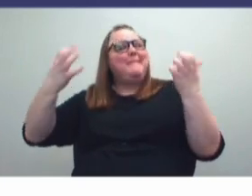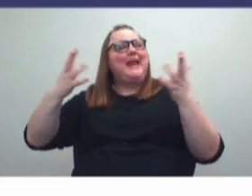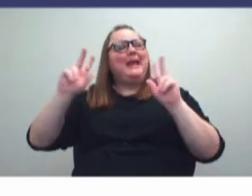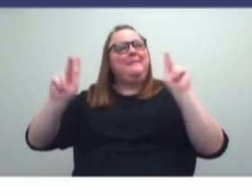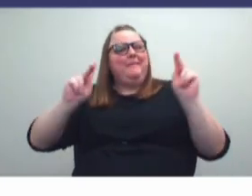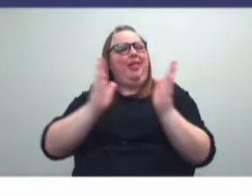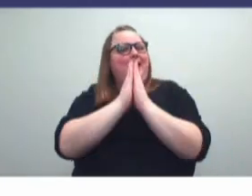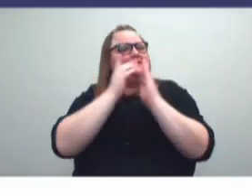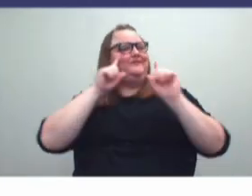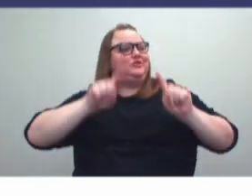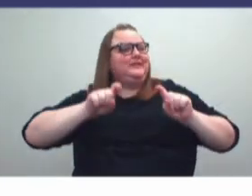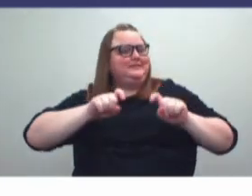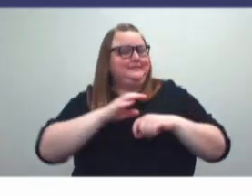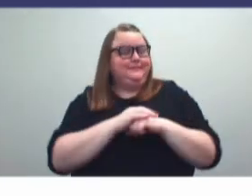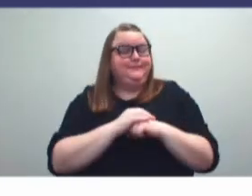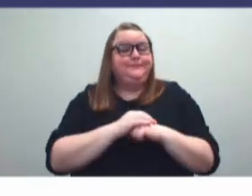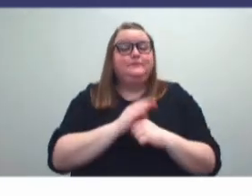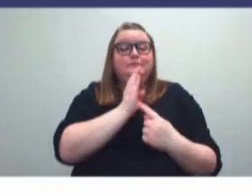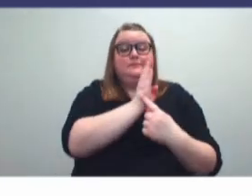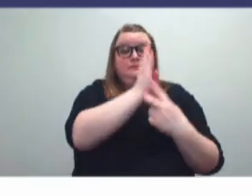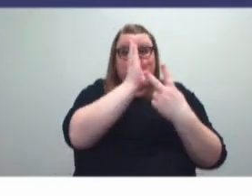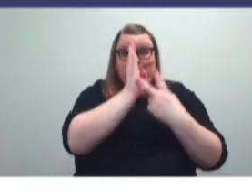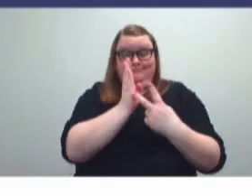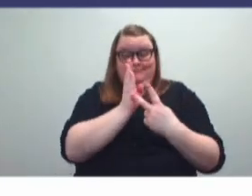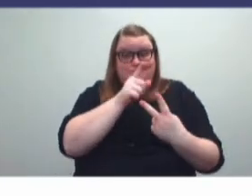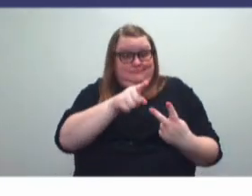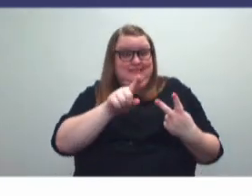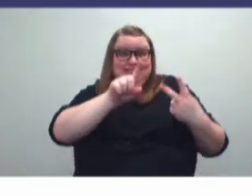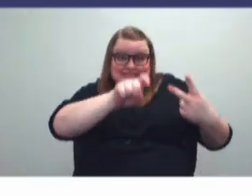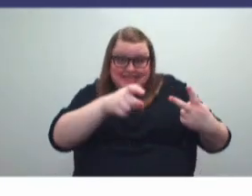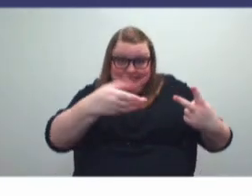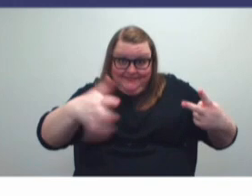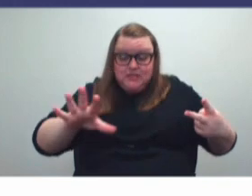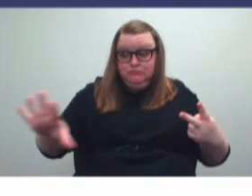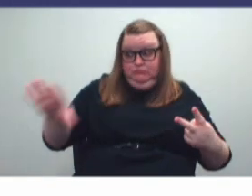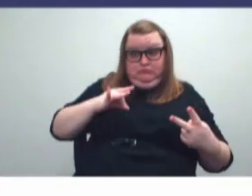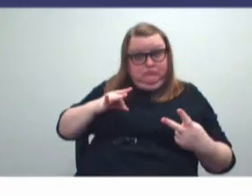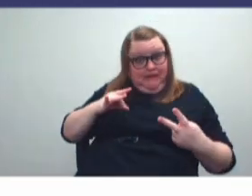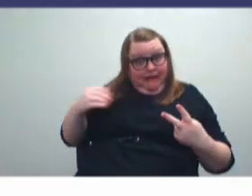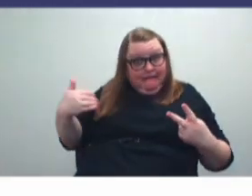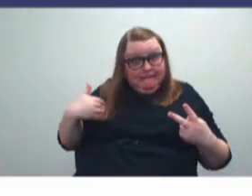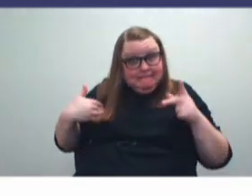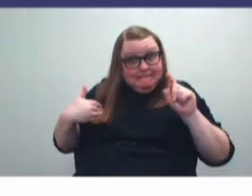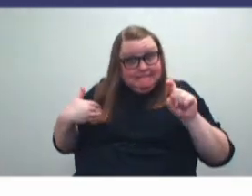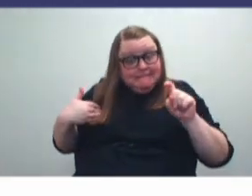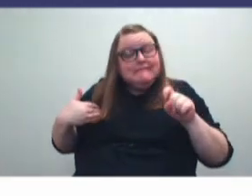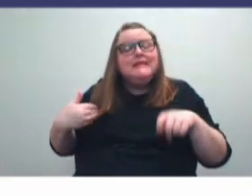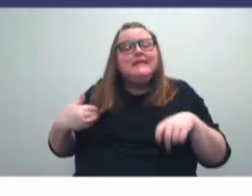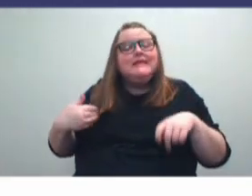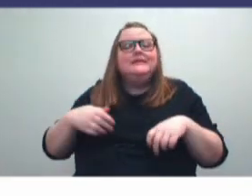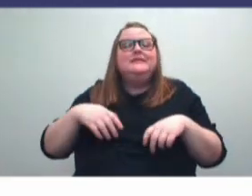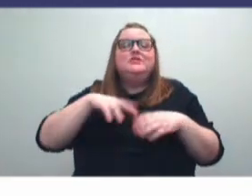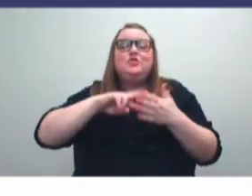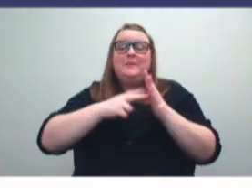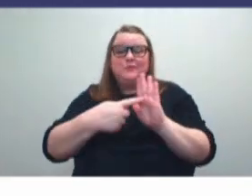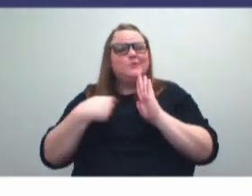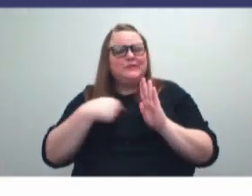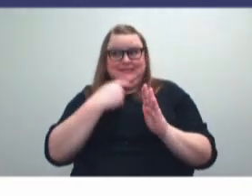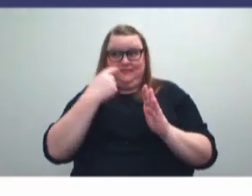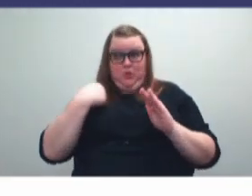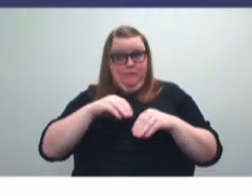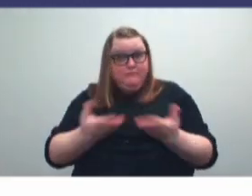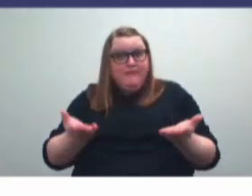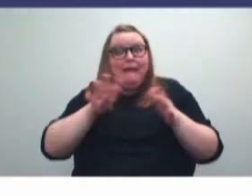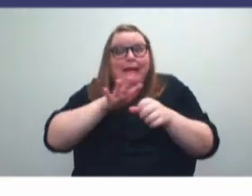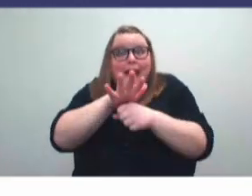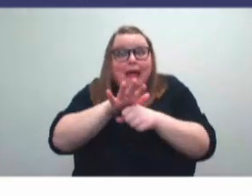This is really a measure of, are we getting a handle around this disease in our community? Are we testing enough? Obviously, we want these percentages to be low, and so we're